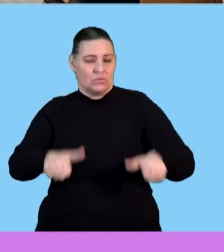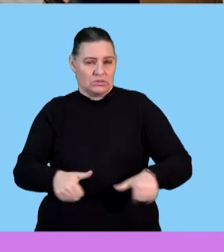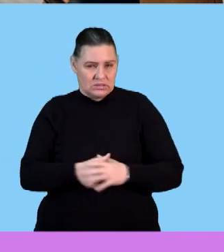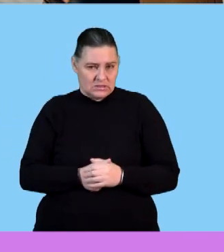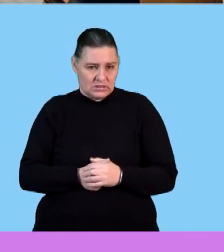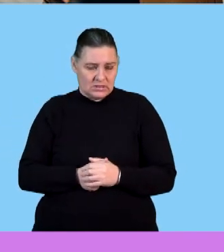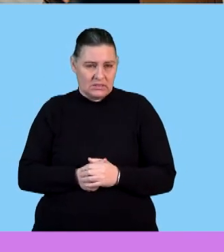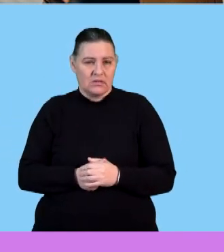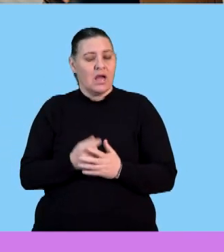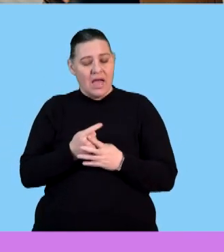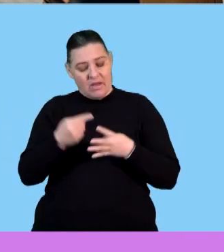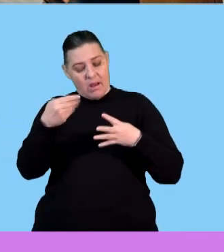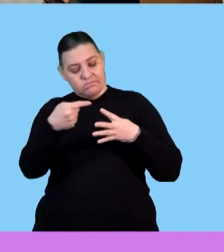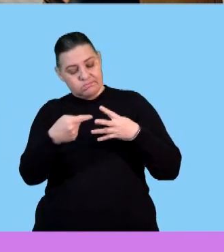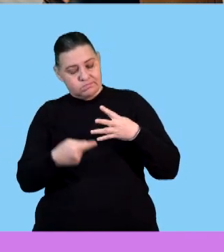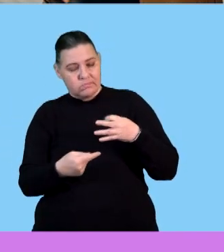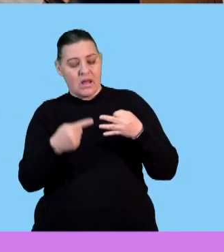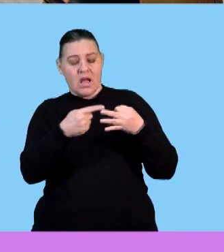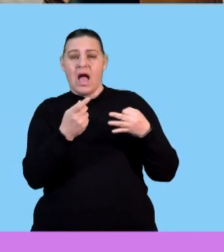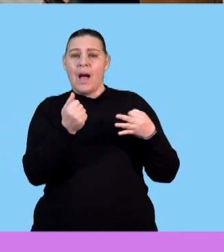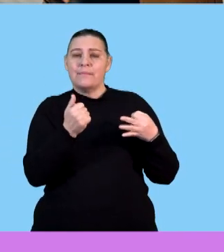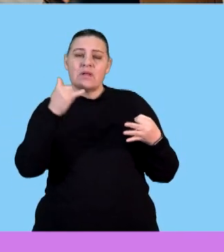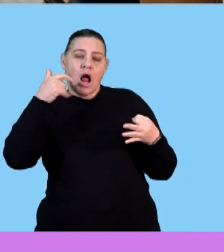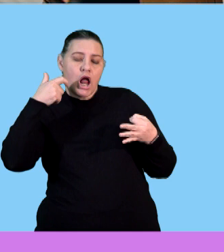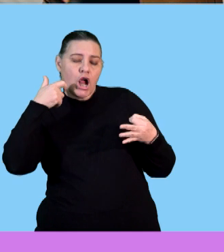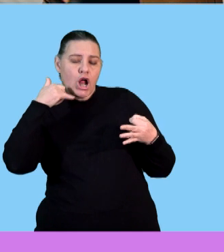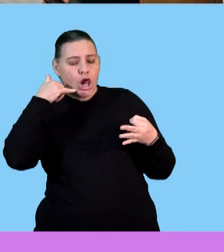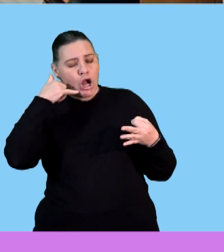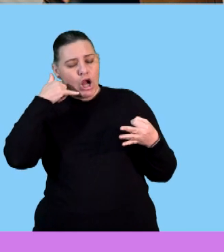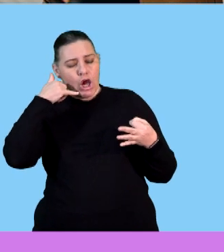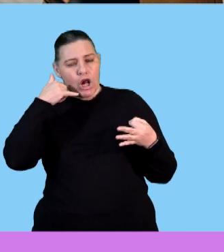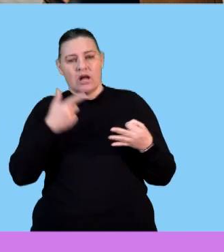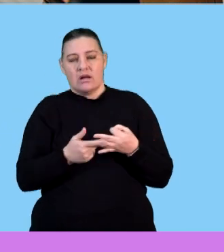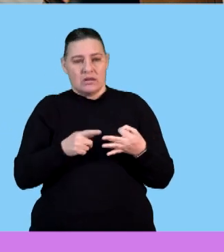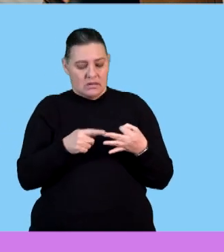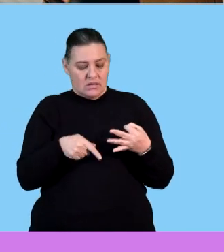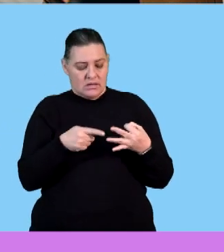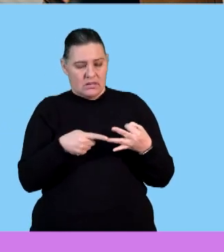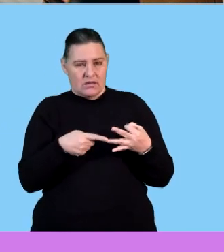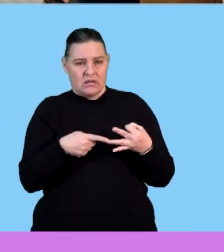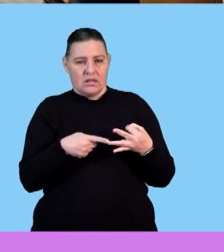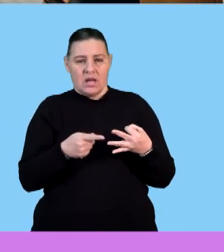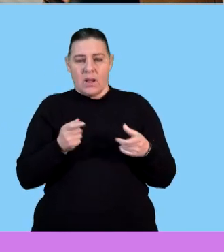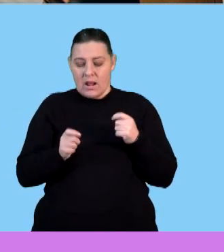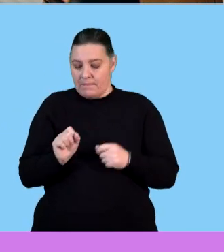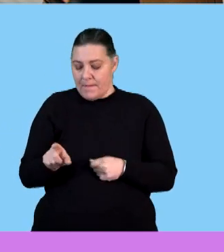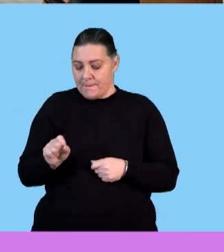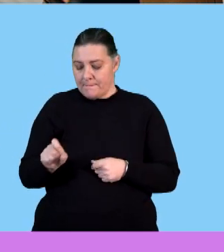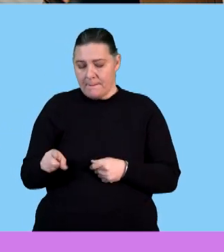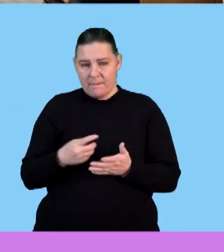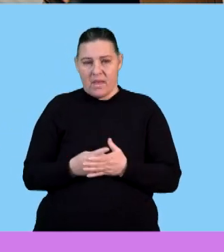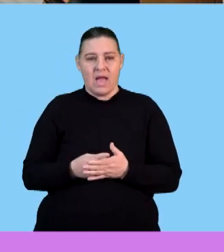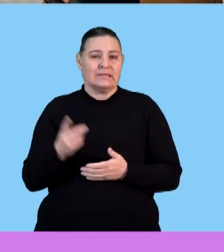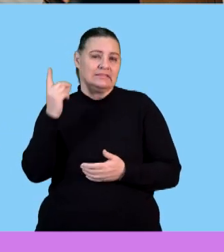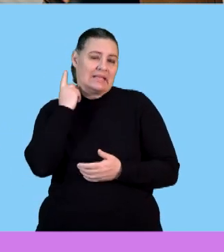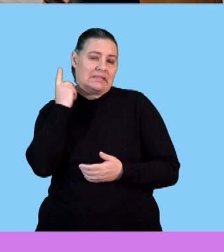show a breakdown of the amount of time you spent using your phone to make calls, the number of SMSs sent, and data, of course.